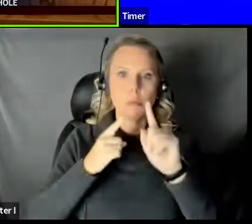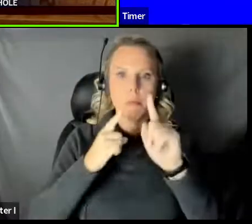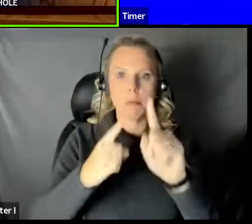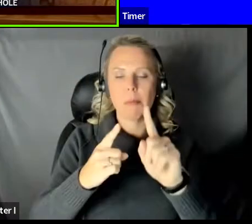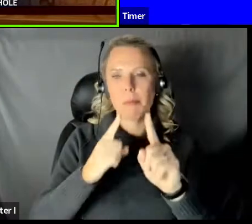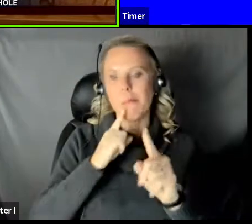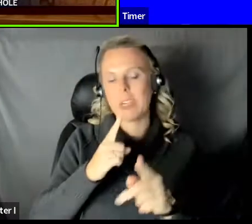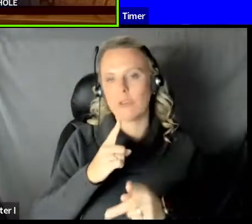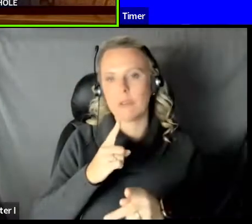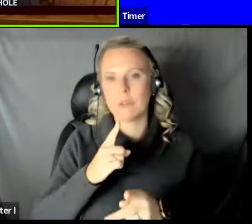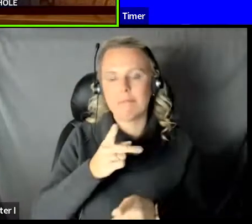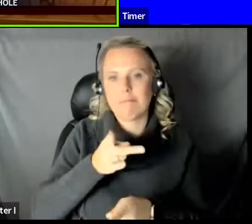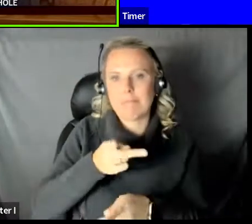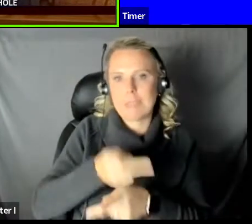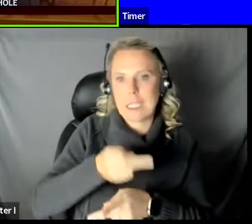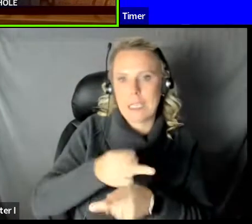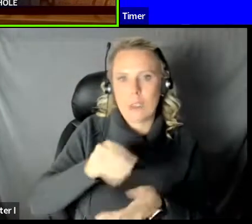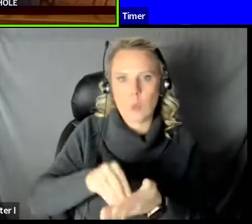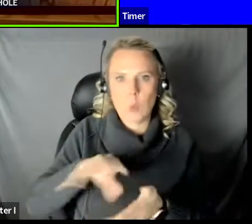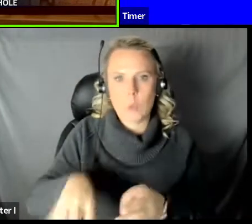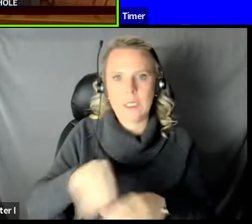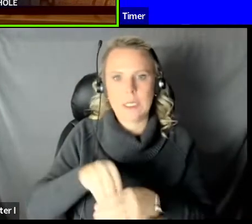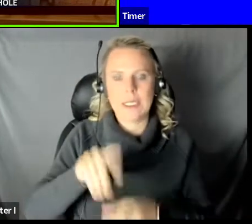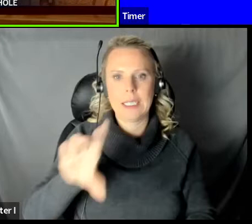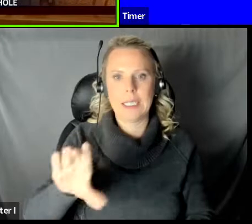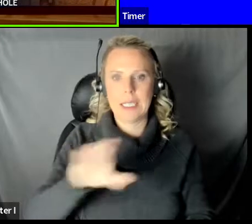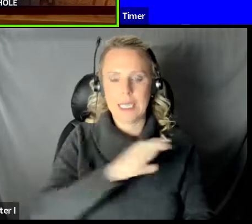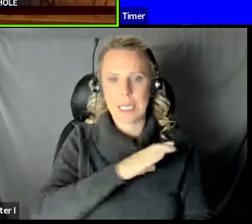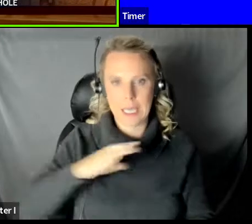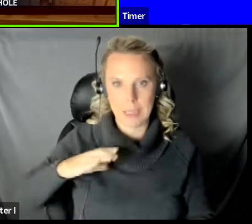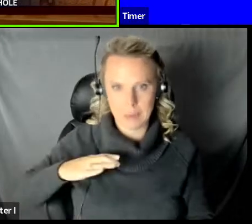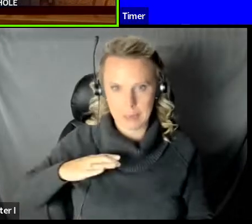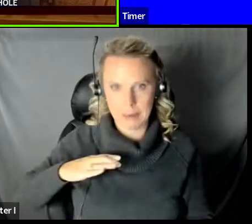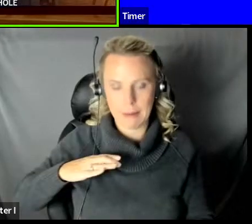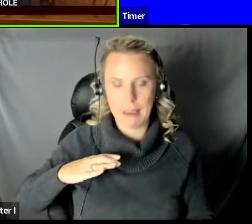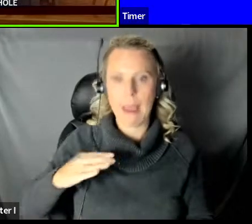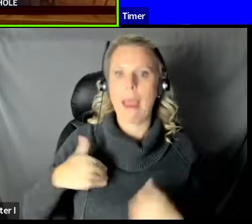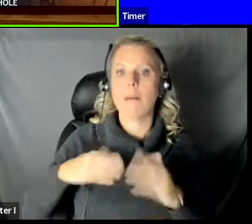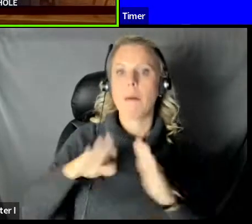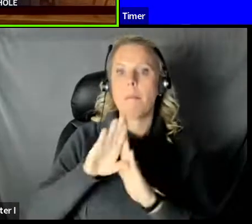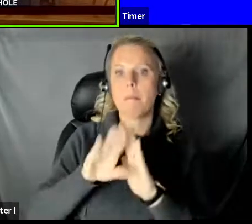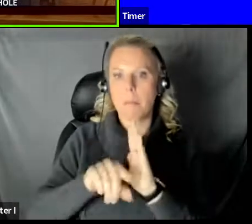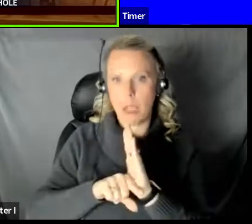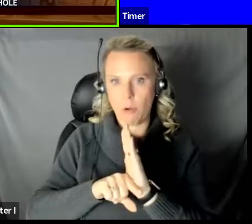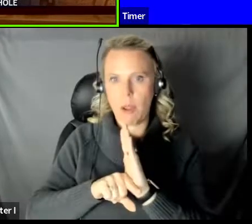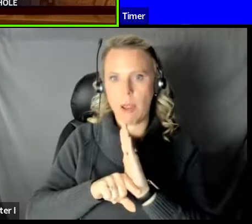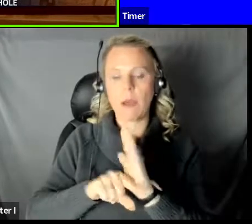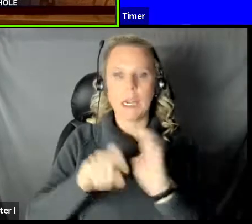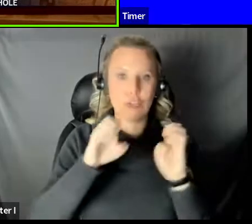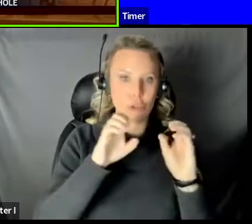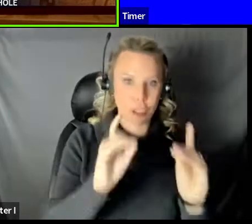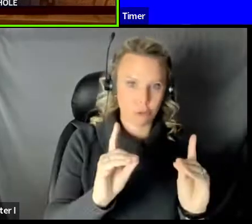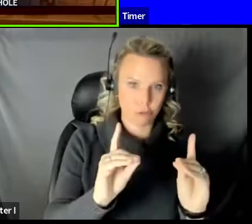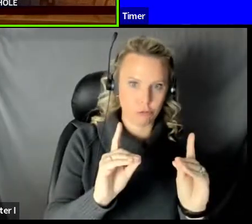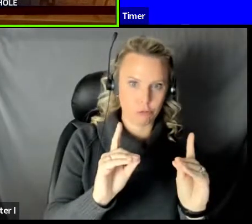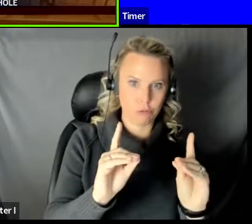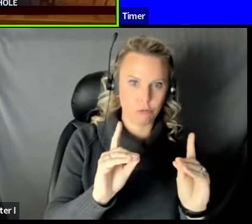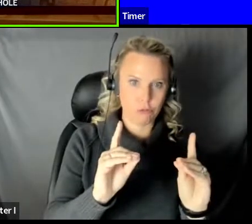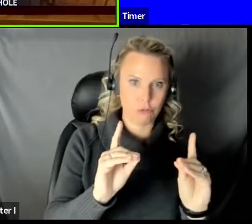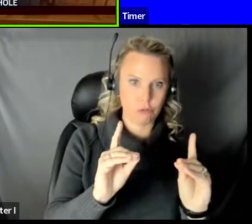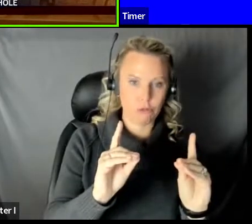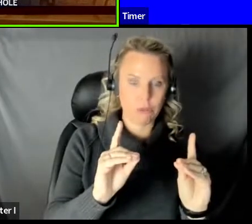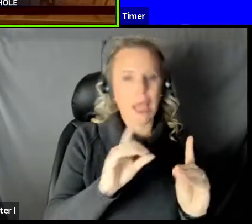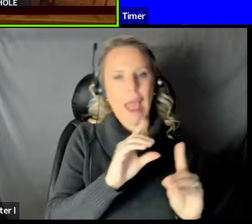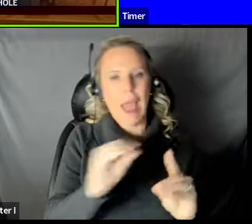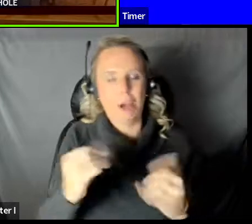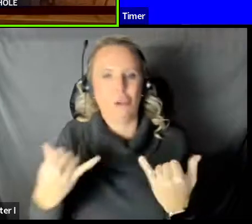of DC Committee and has a background in education and